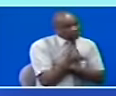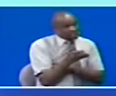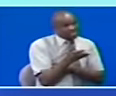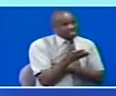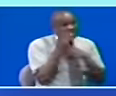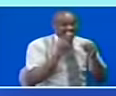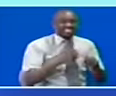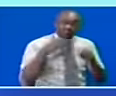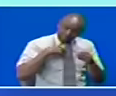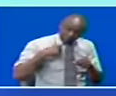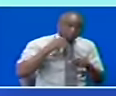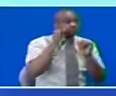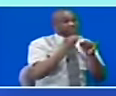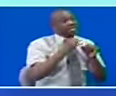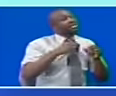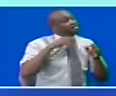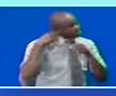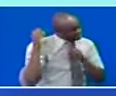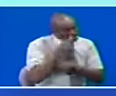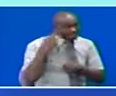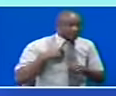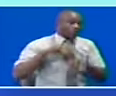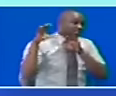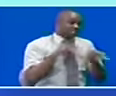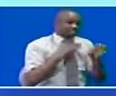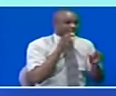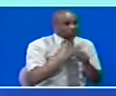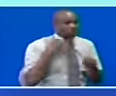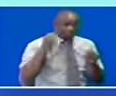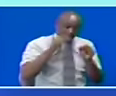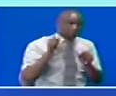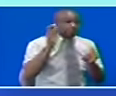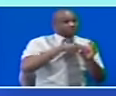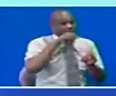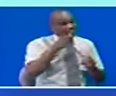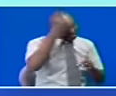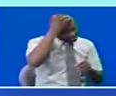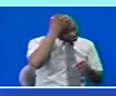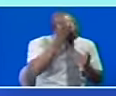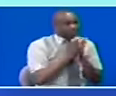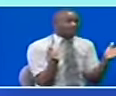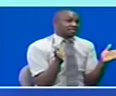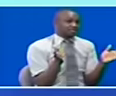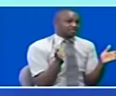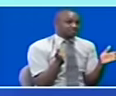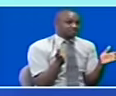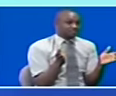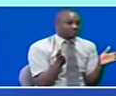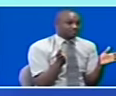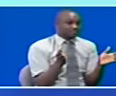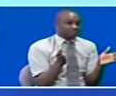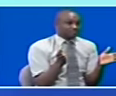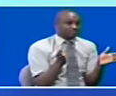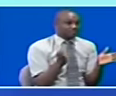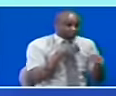the suffering of Kenyans, then we may be forced to join the other nurses in public interest. And we are